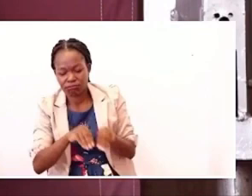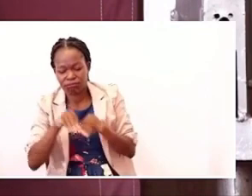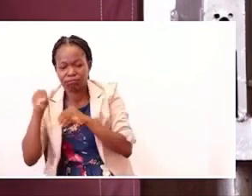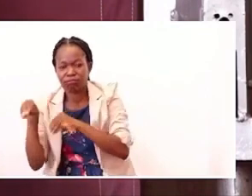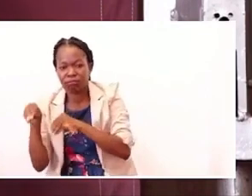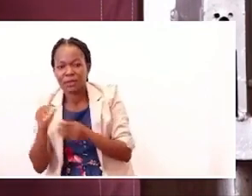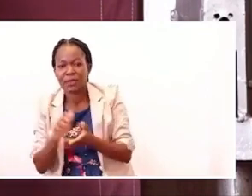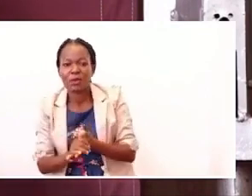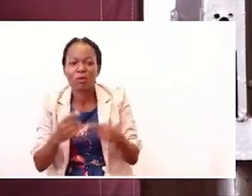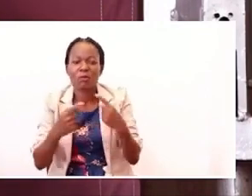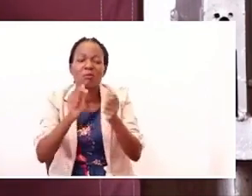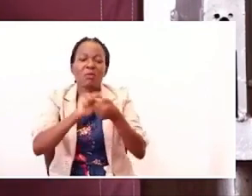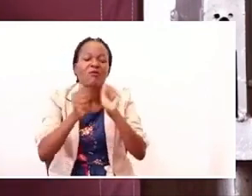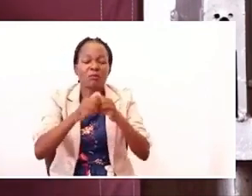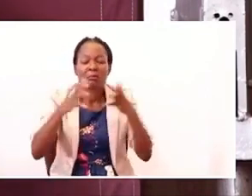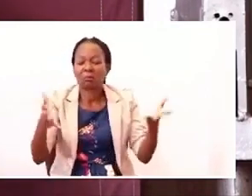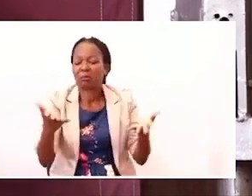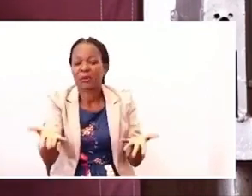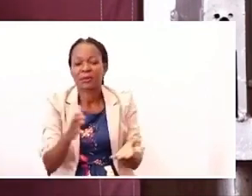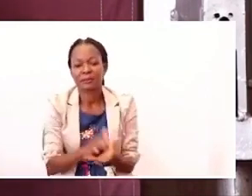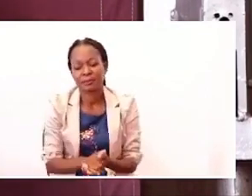looming doom.